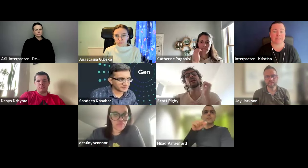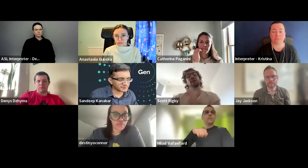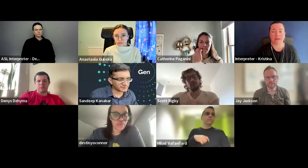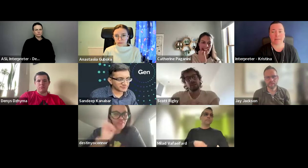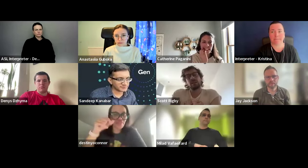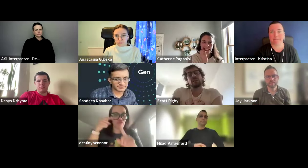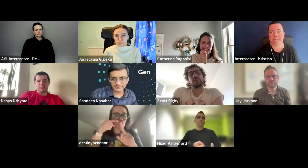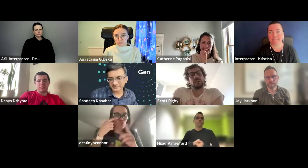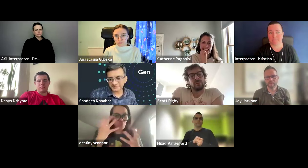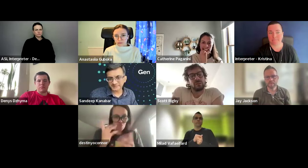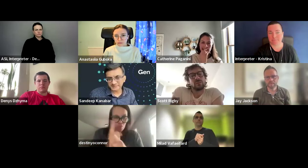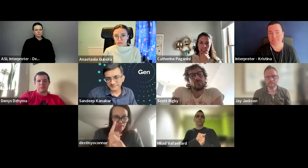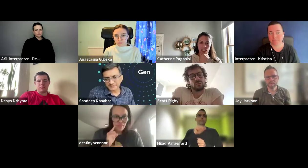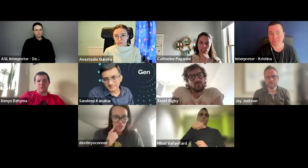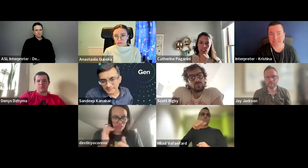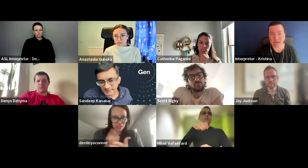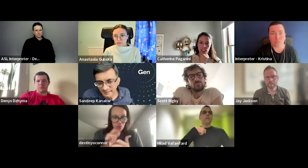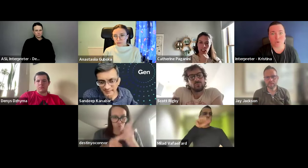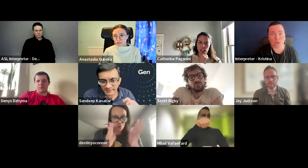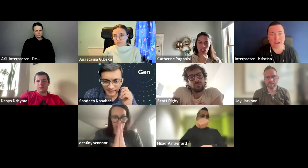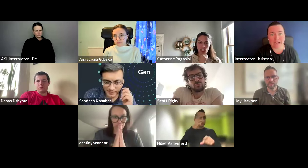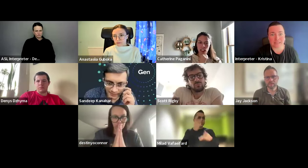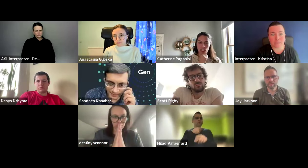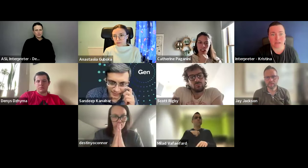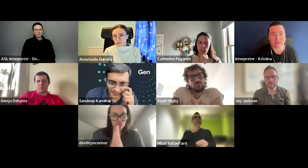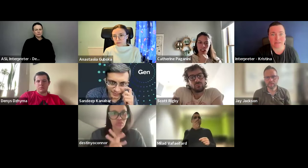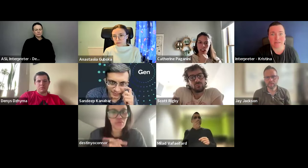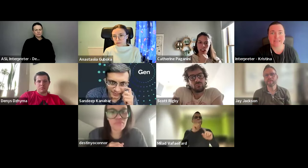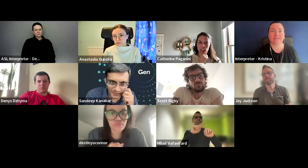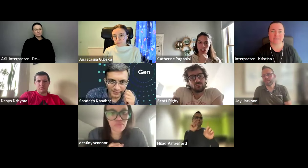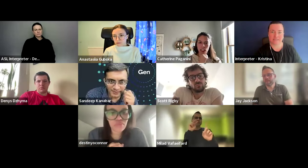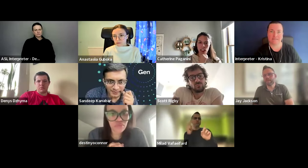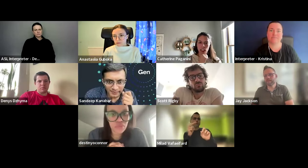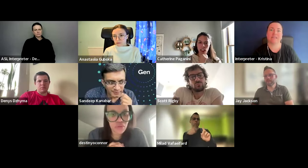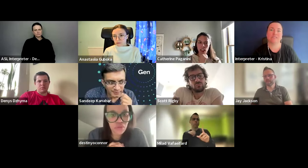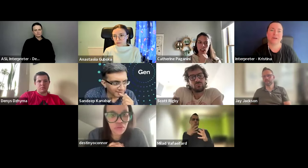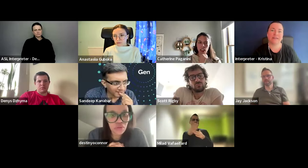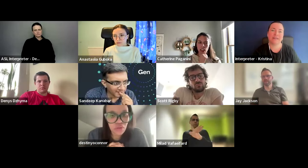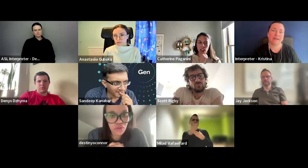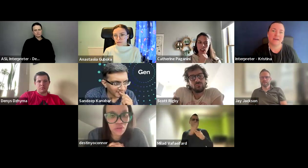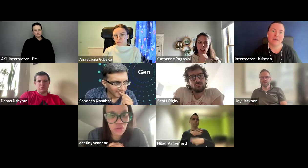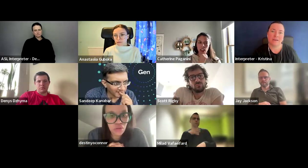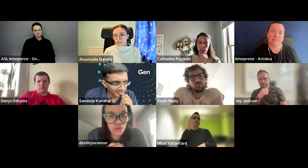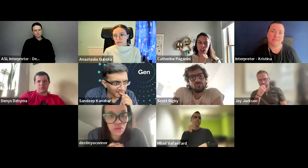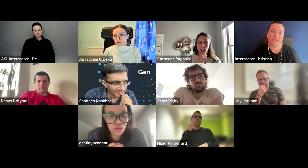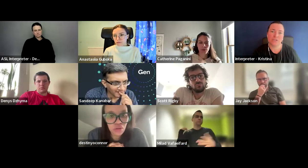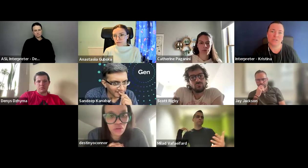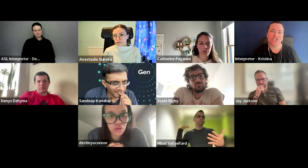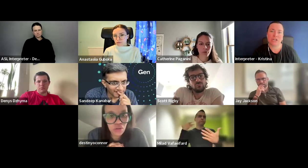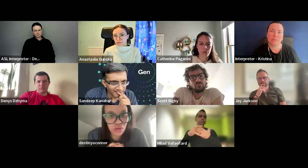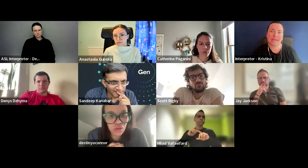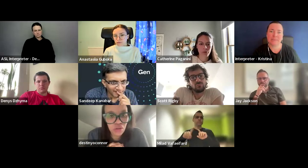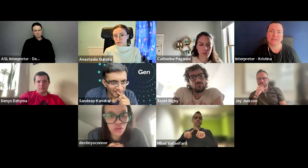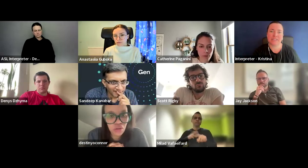people passing by? Is that what you were asking, Milad? Yes, that's right. I just